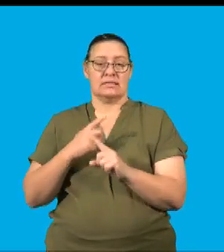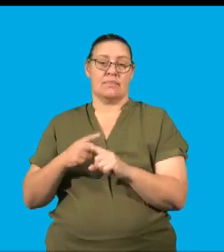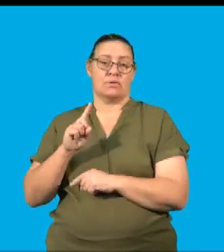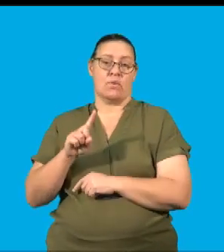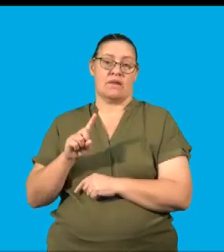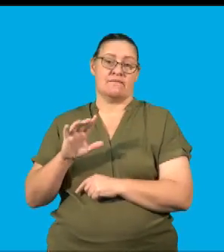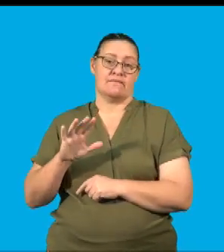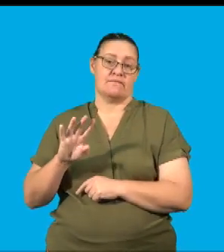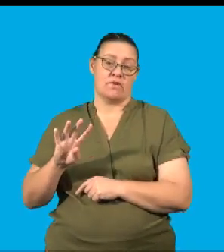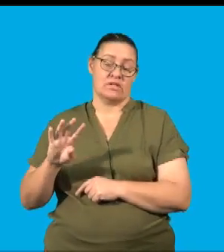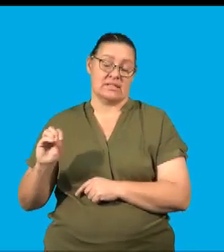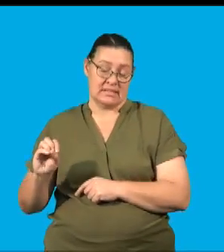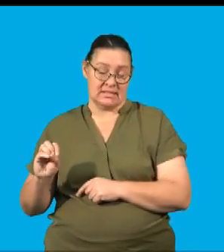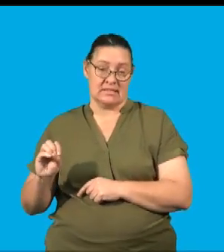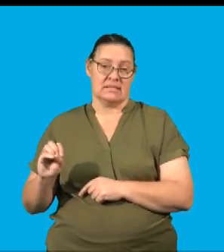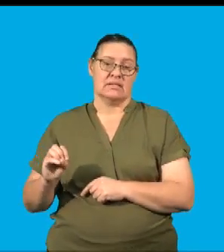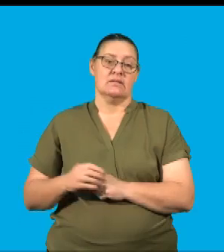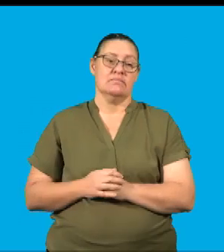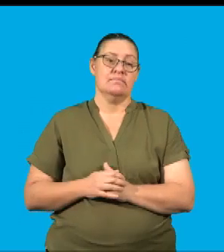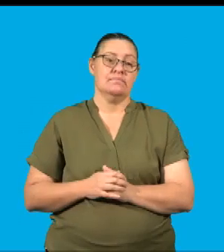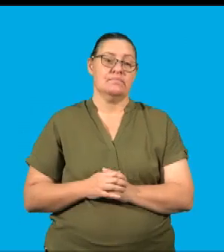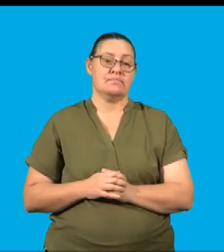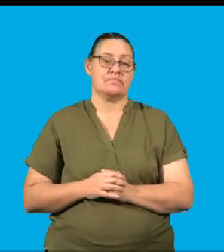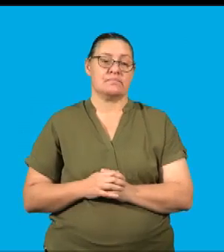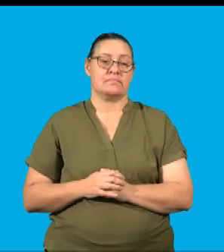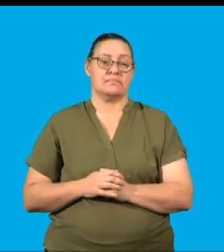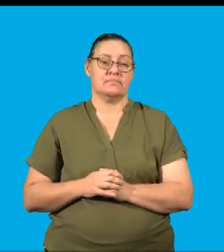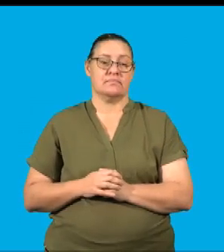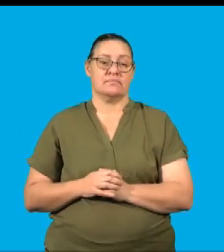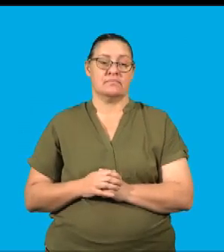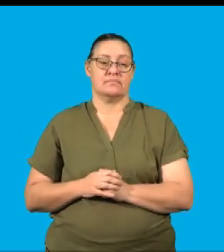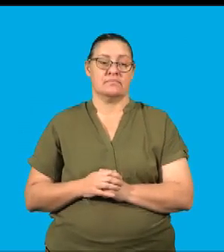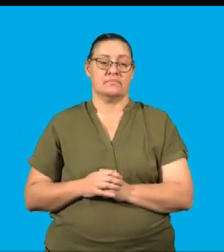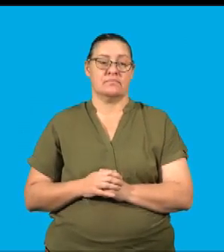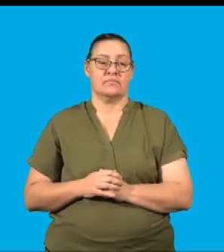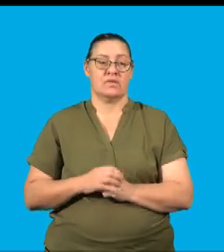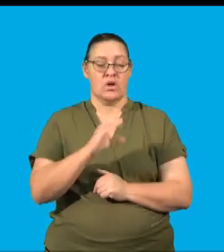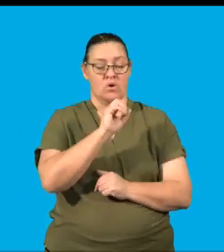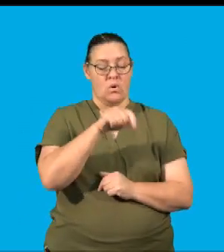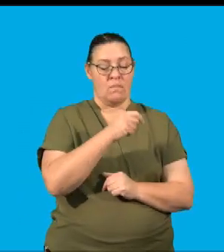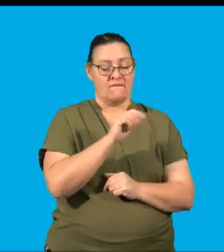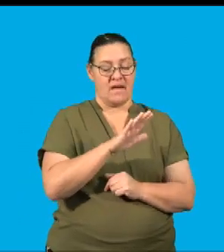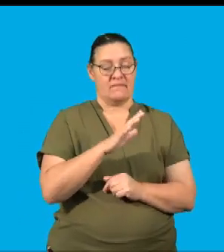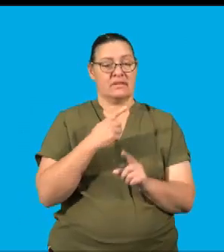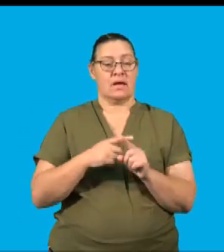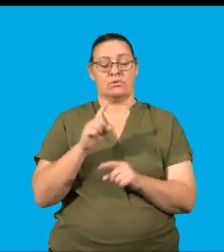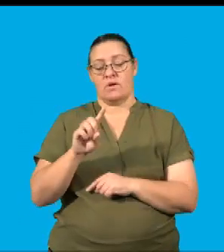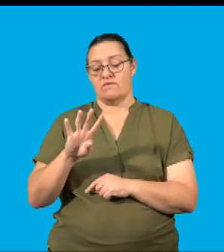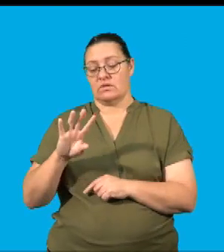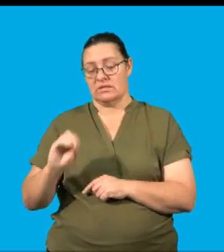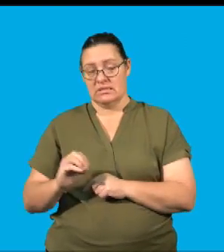100 multiplied by 140 people. 50 divided by 100 is 0.5 multiplied